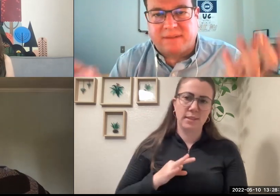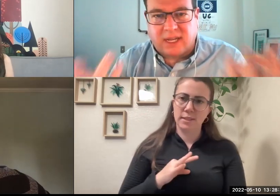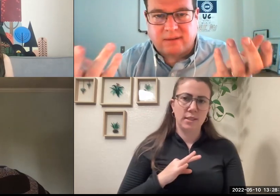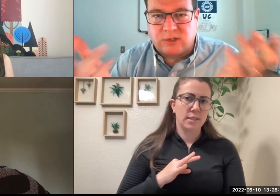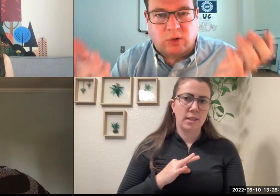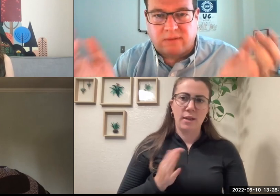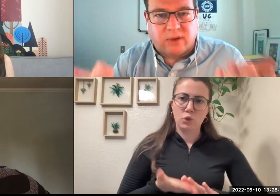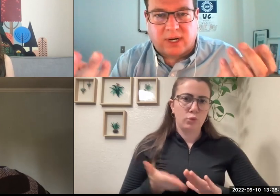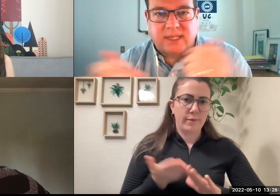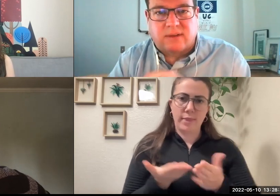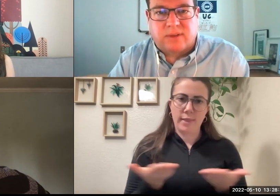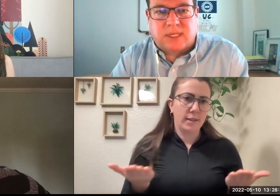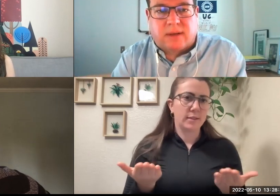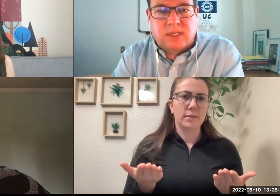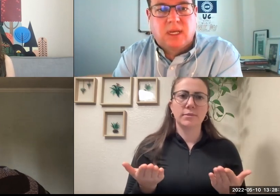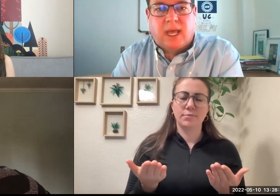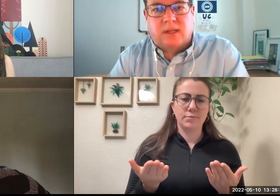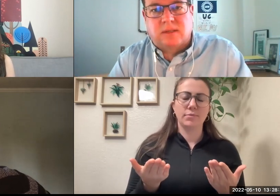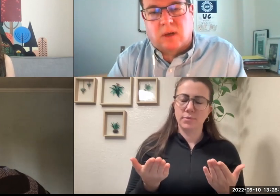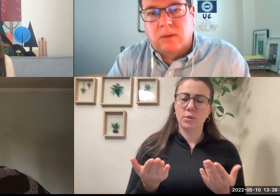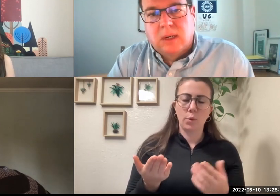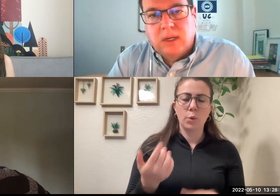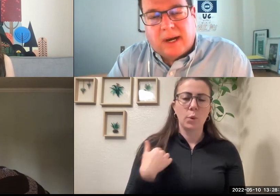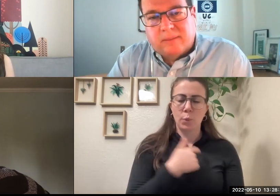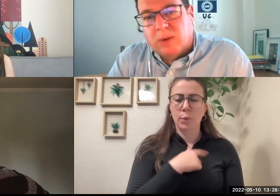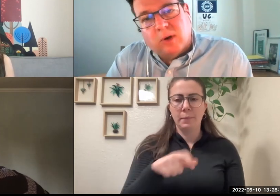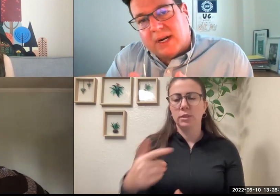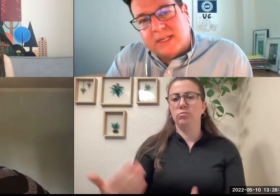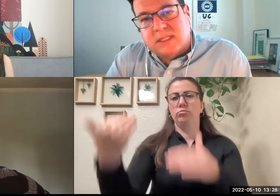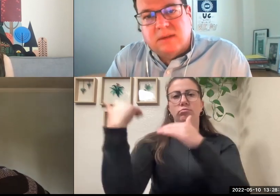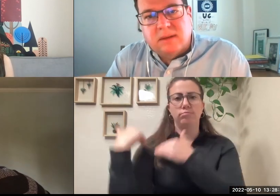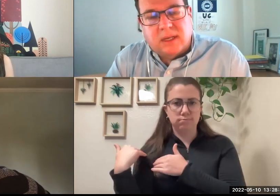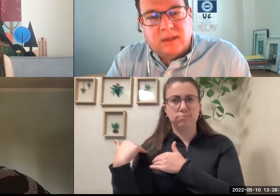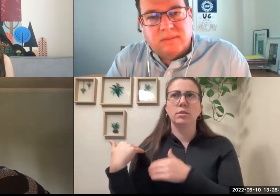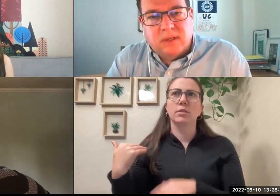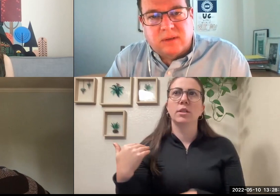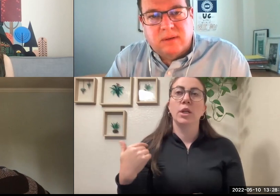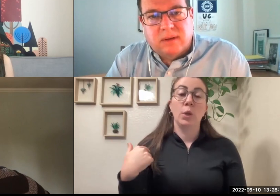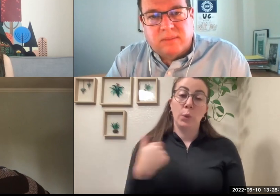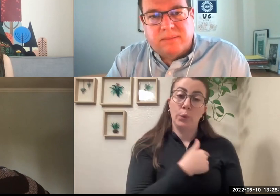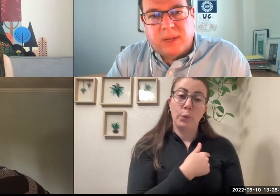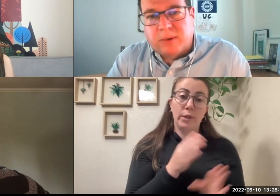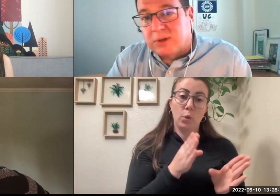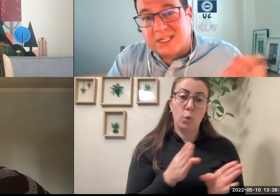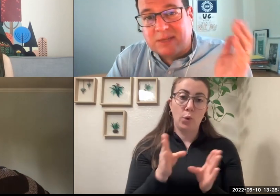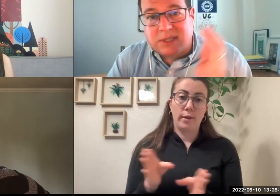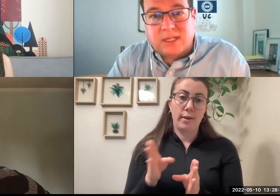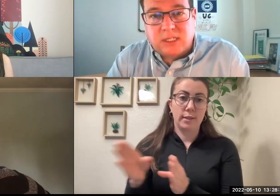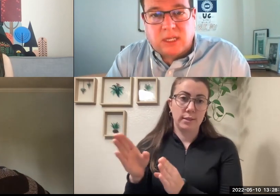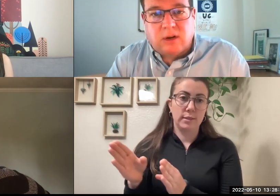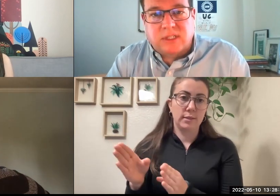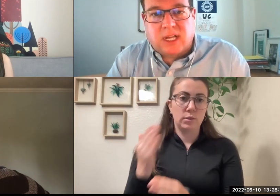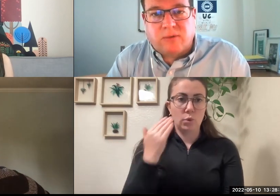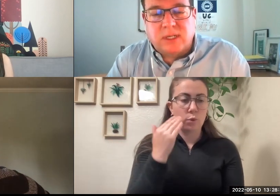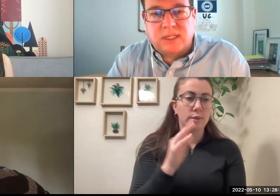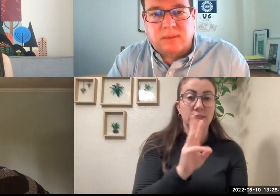people have to take control of the organizing themselves. And so when we organized the people who do 60% of the